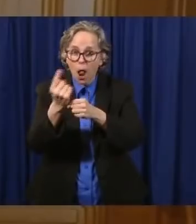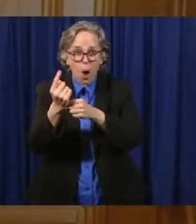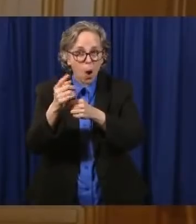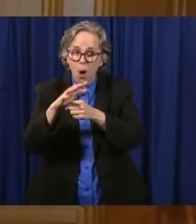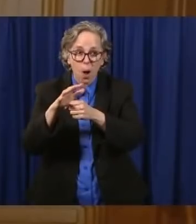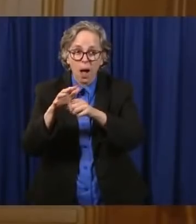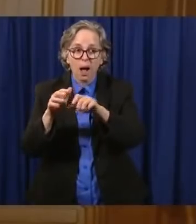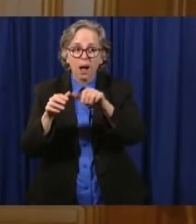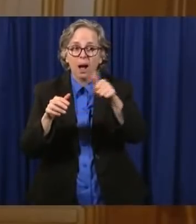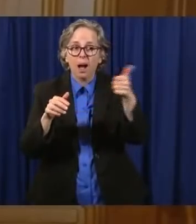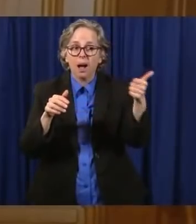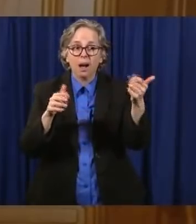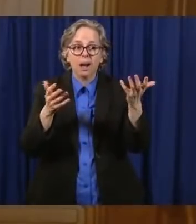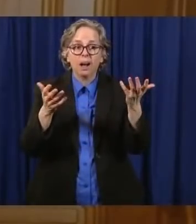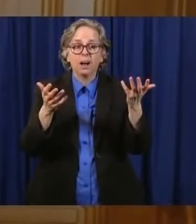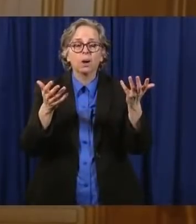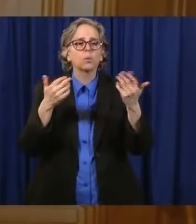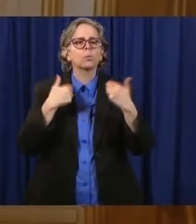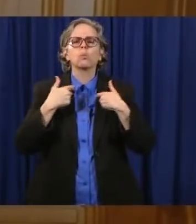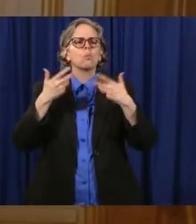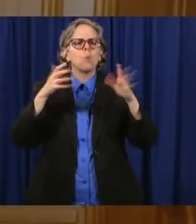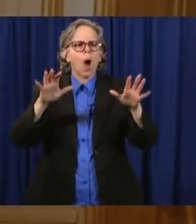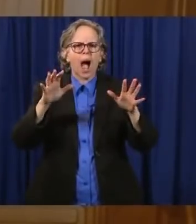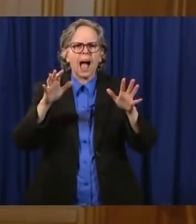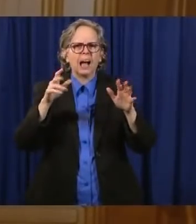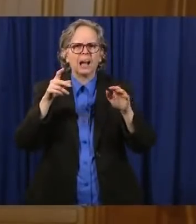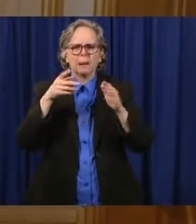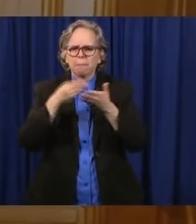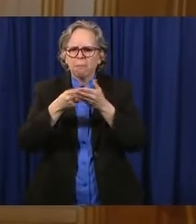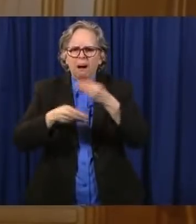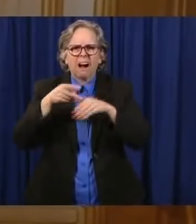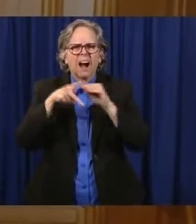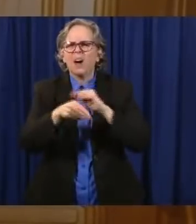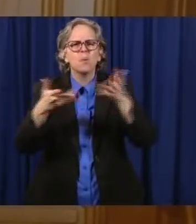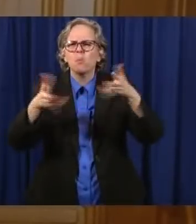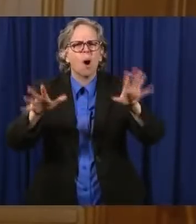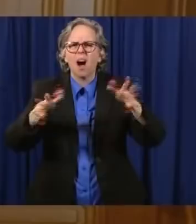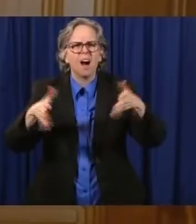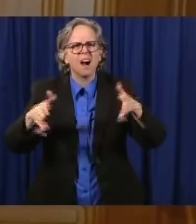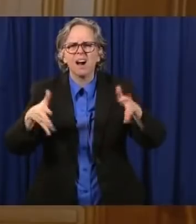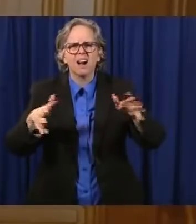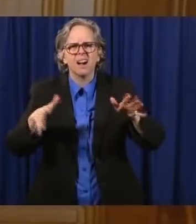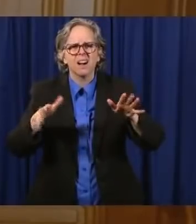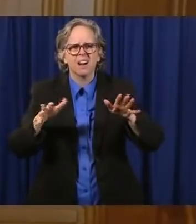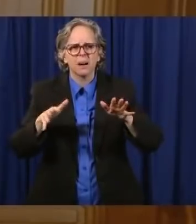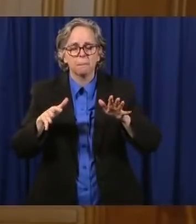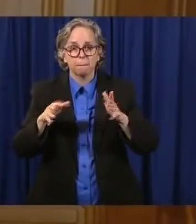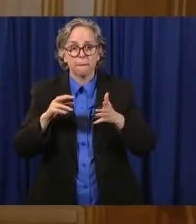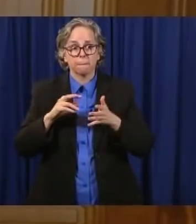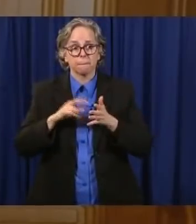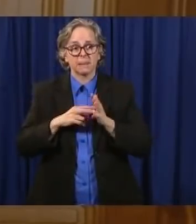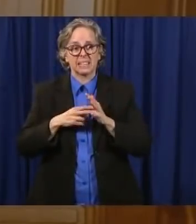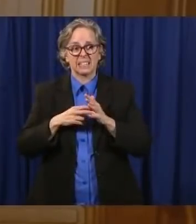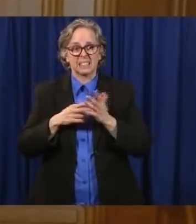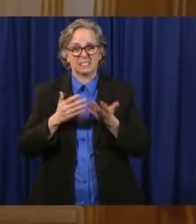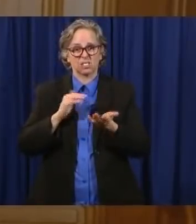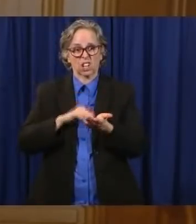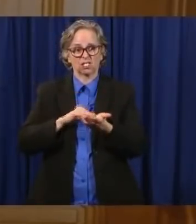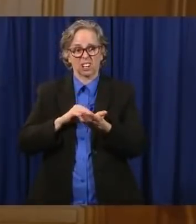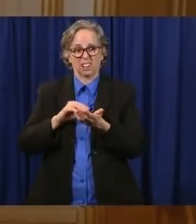to cut. But no real final decisions as far as Dr. Acton's budget or anybody else's budget. We